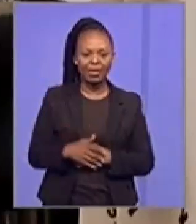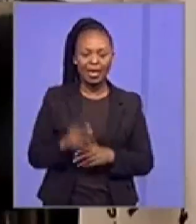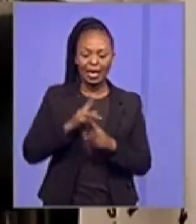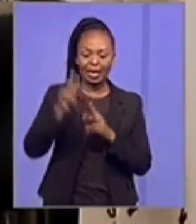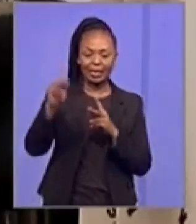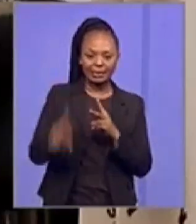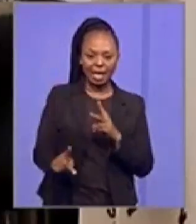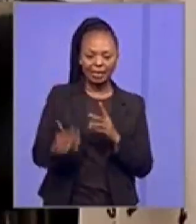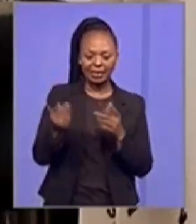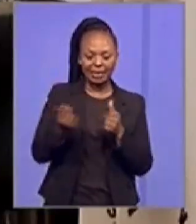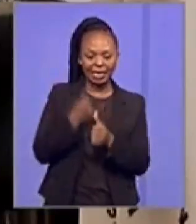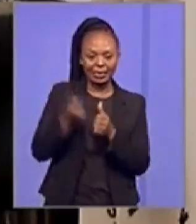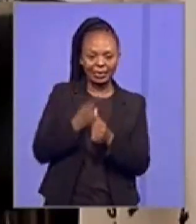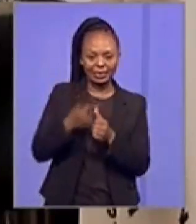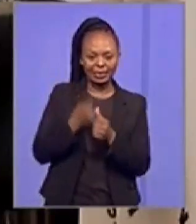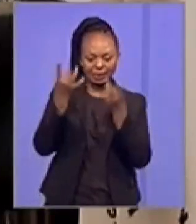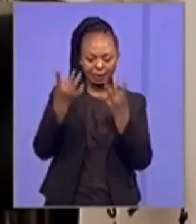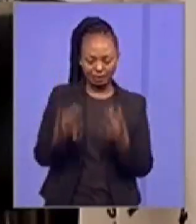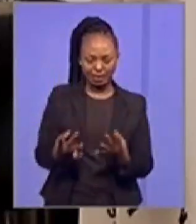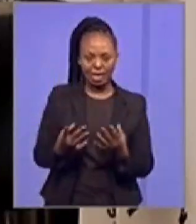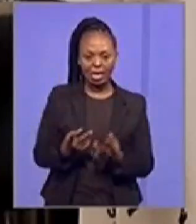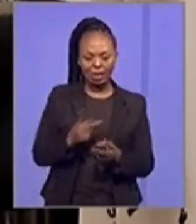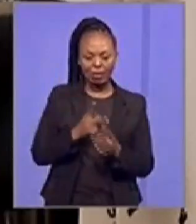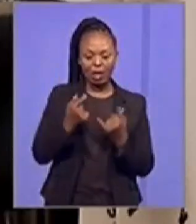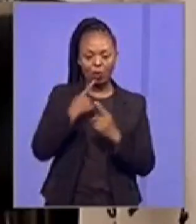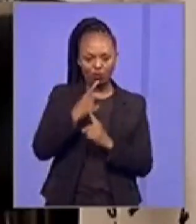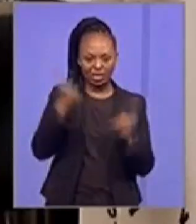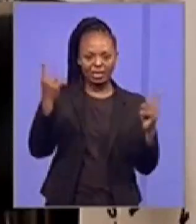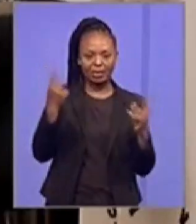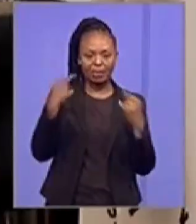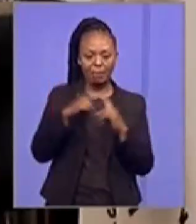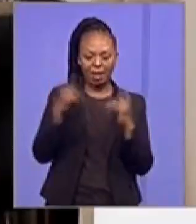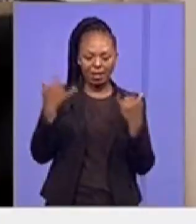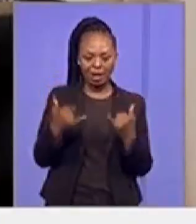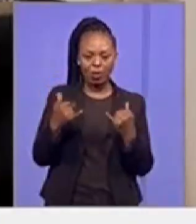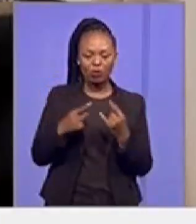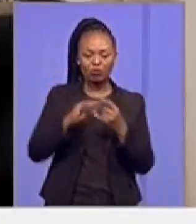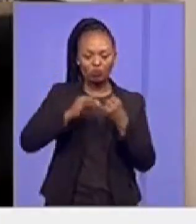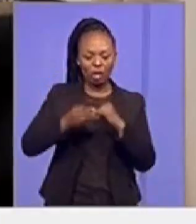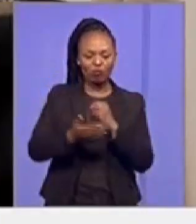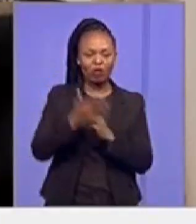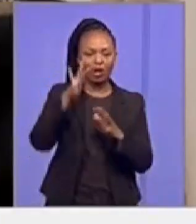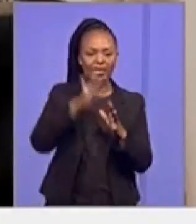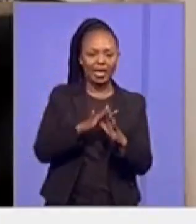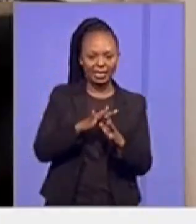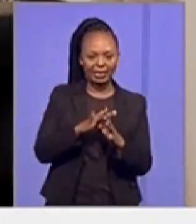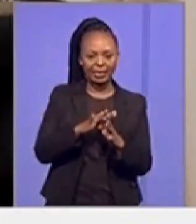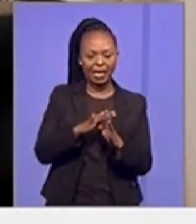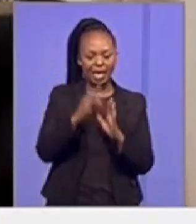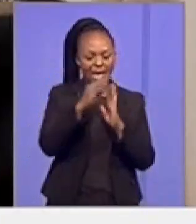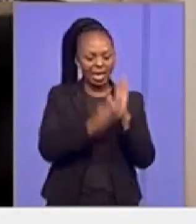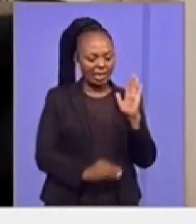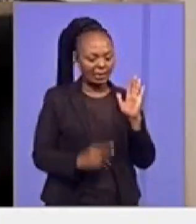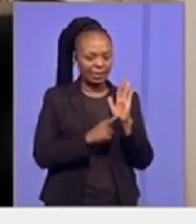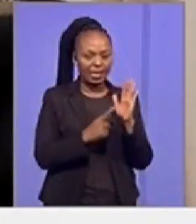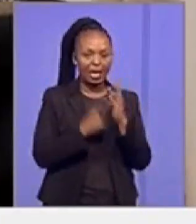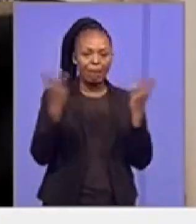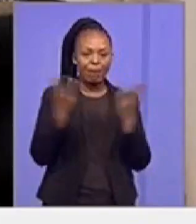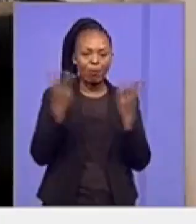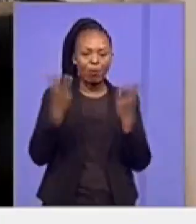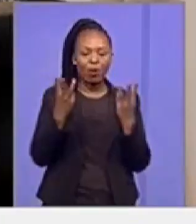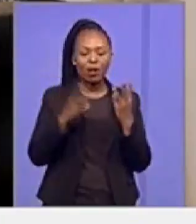released. And until then, we have to just go on a prioritized list of where people are